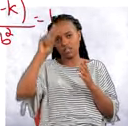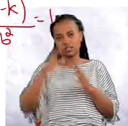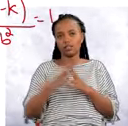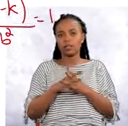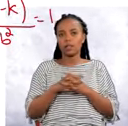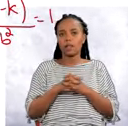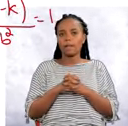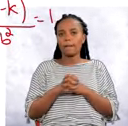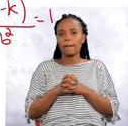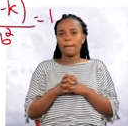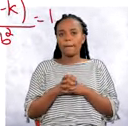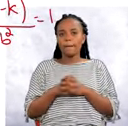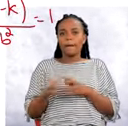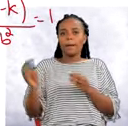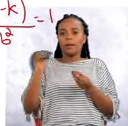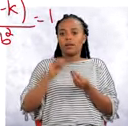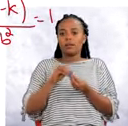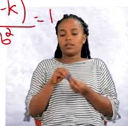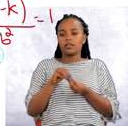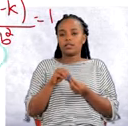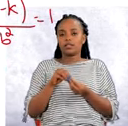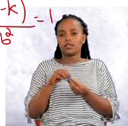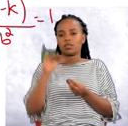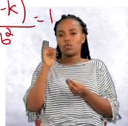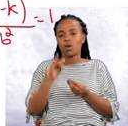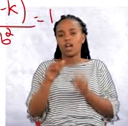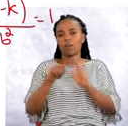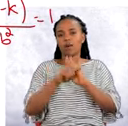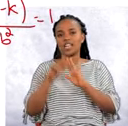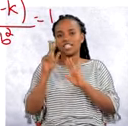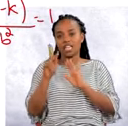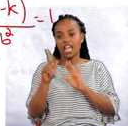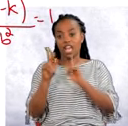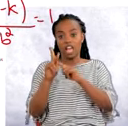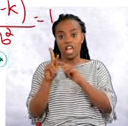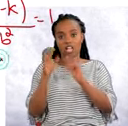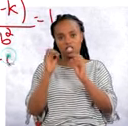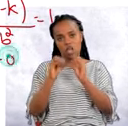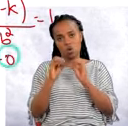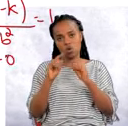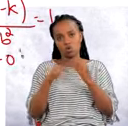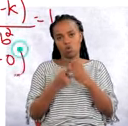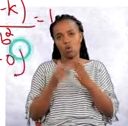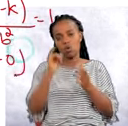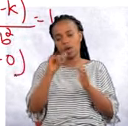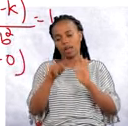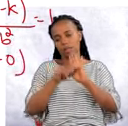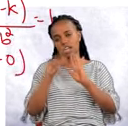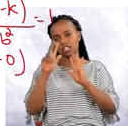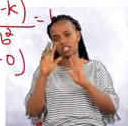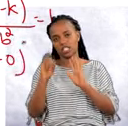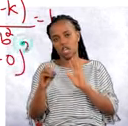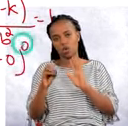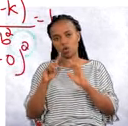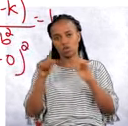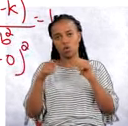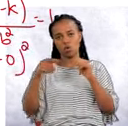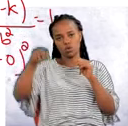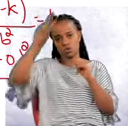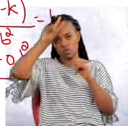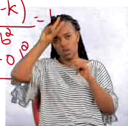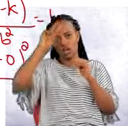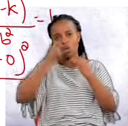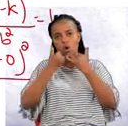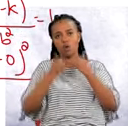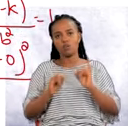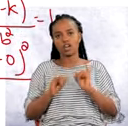squared plus y minus k, it is 0, y minus 0, the whole squared